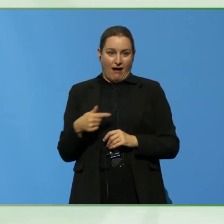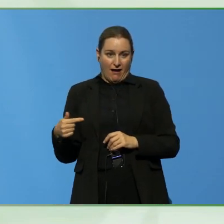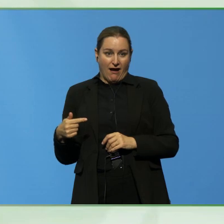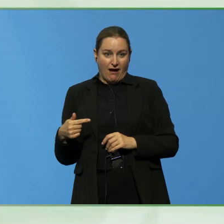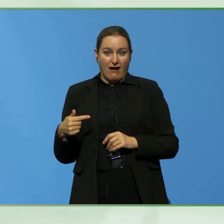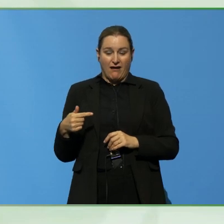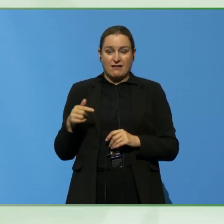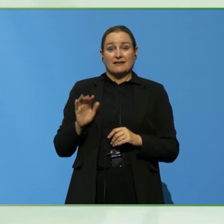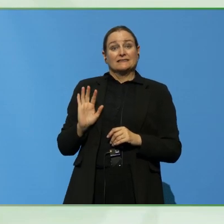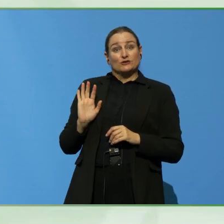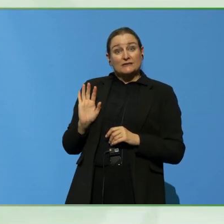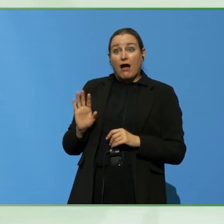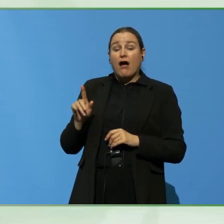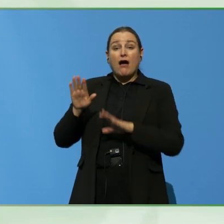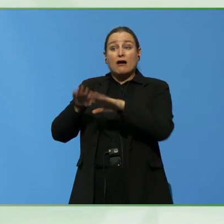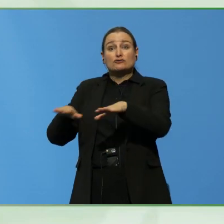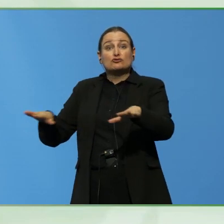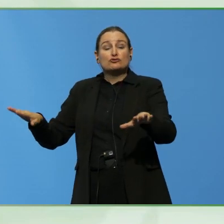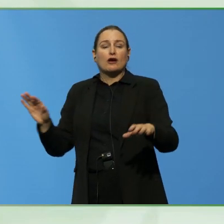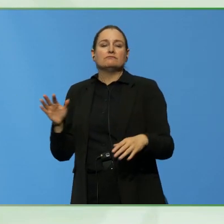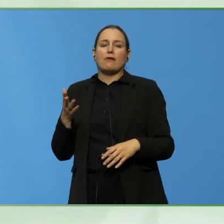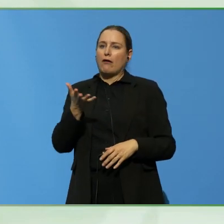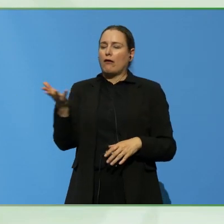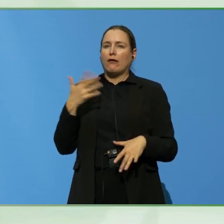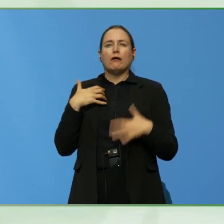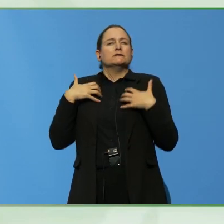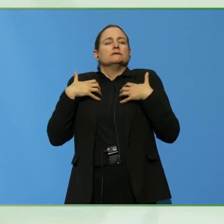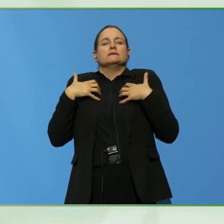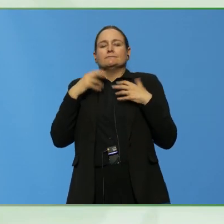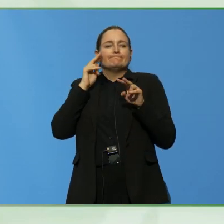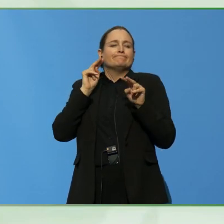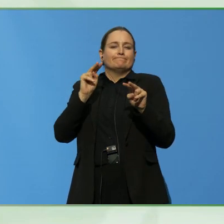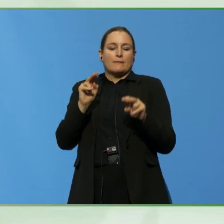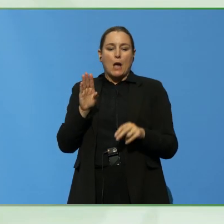them. So Bernard, can you share your story as well?